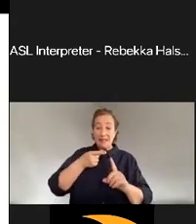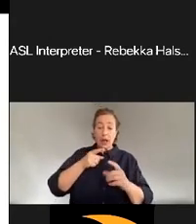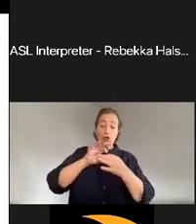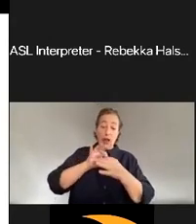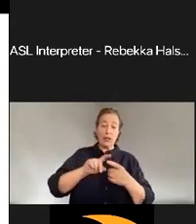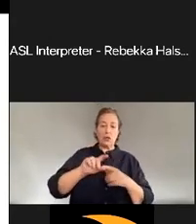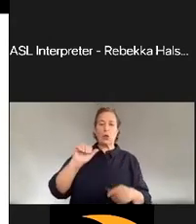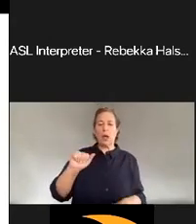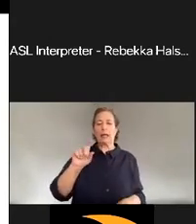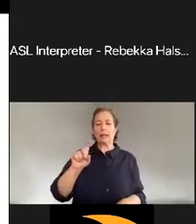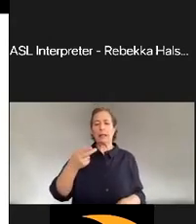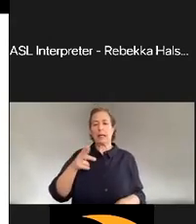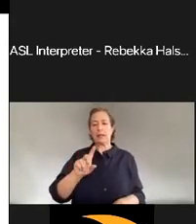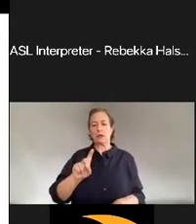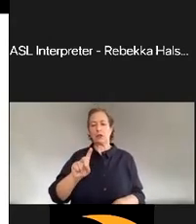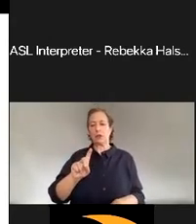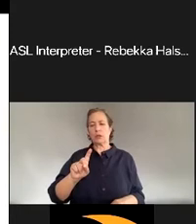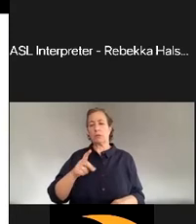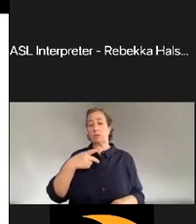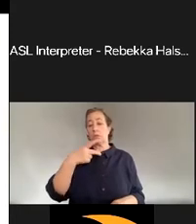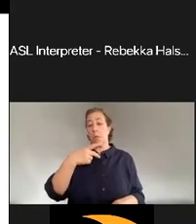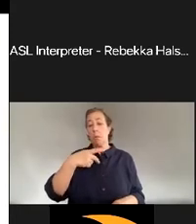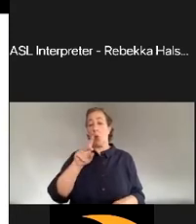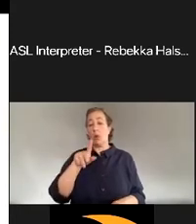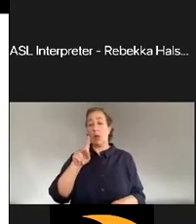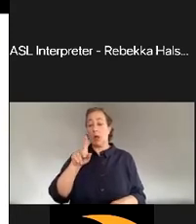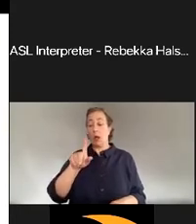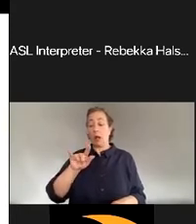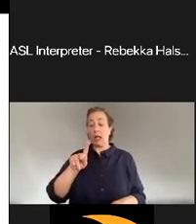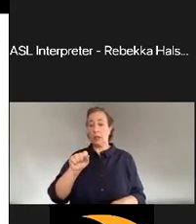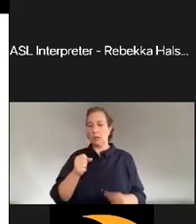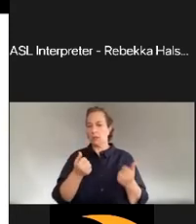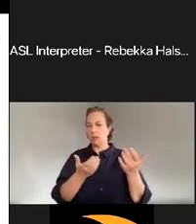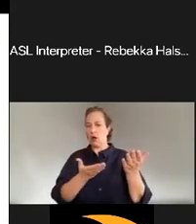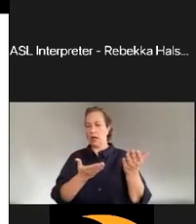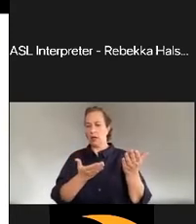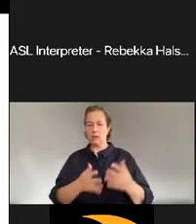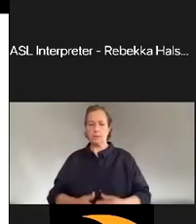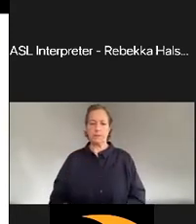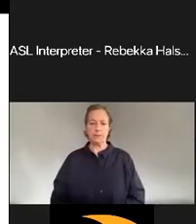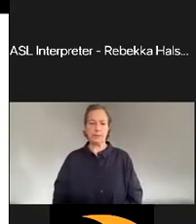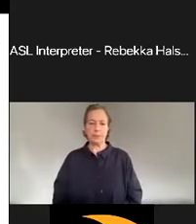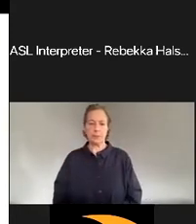ADHD. And both of the links for those two resources appear on this slide as well.